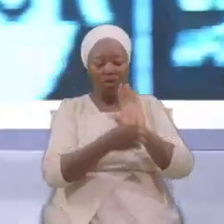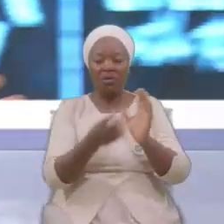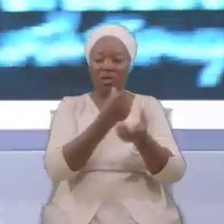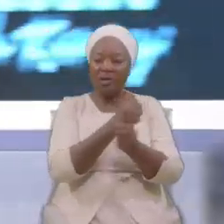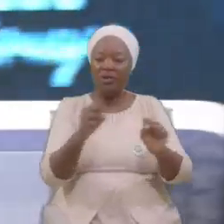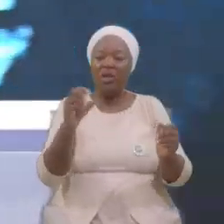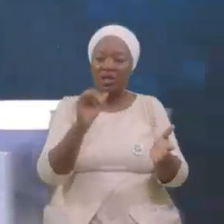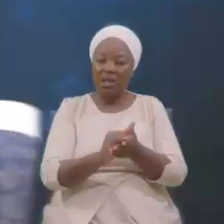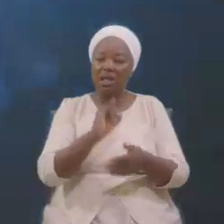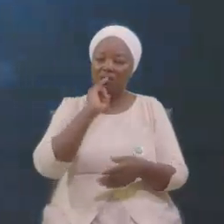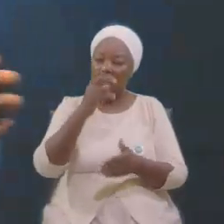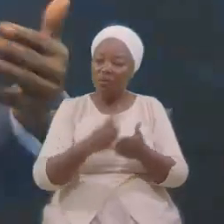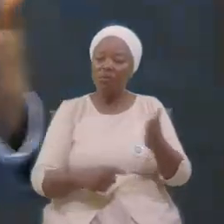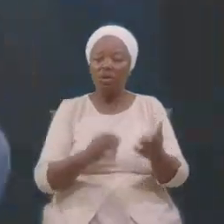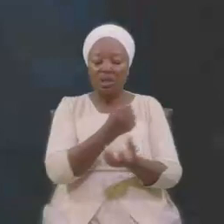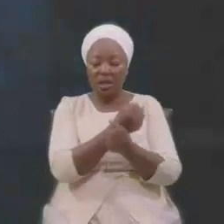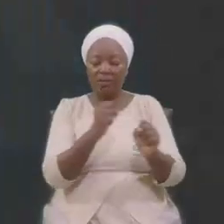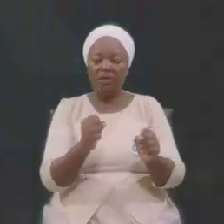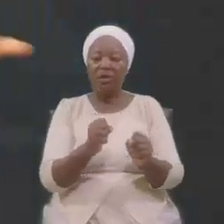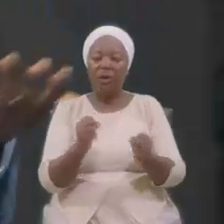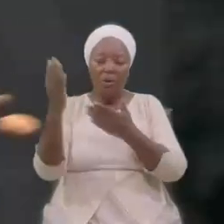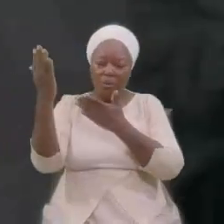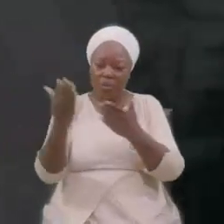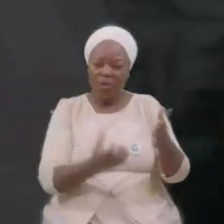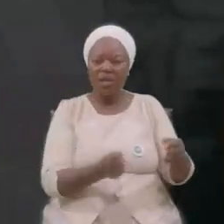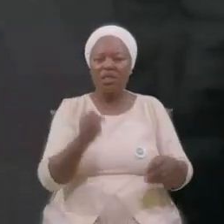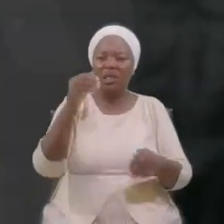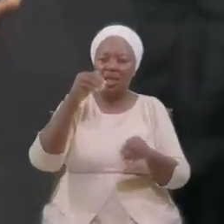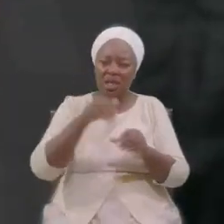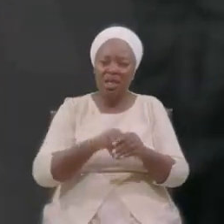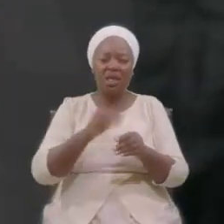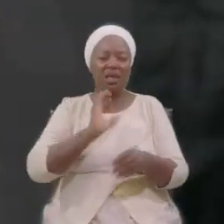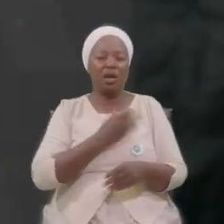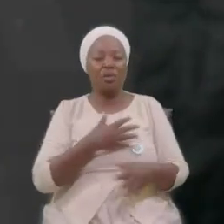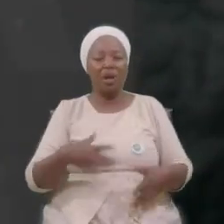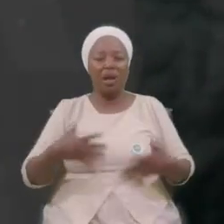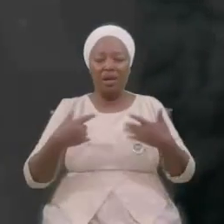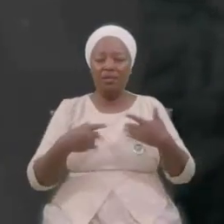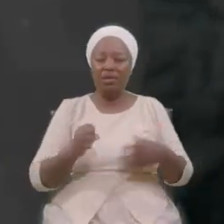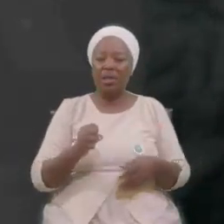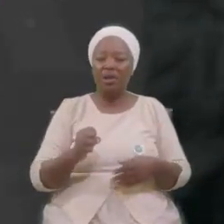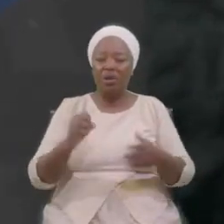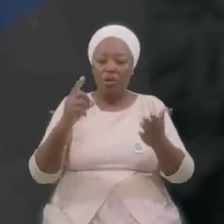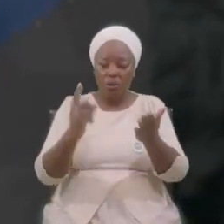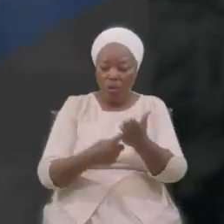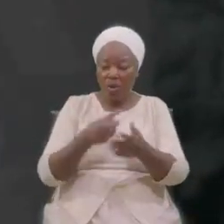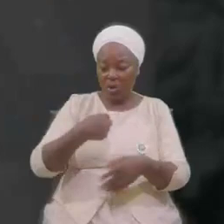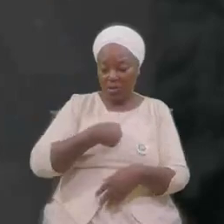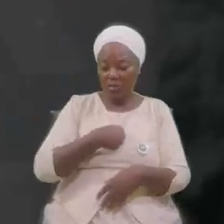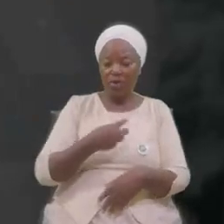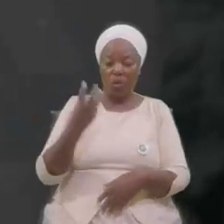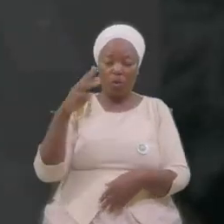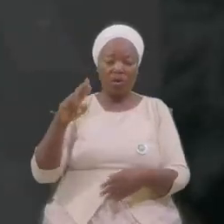is what salvation brings in our lives. Once I was like that,